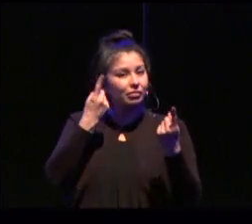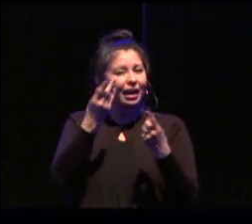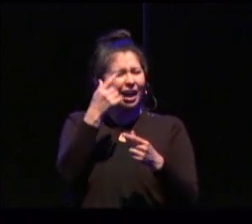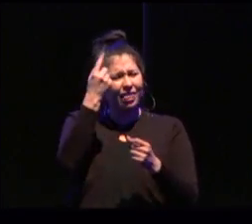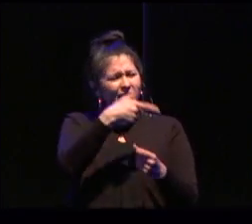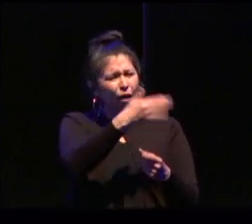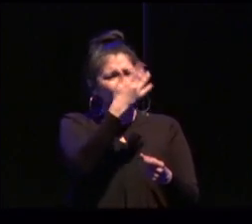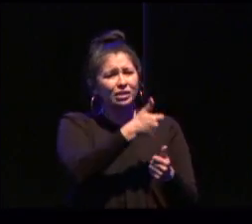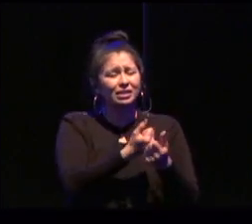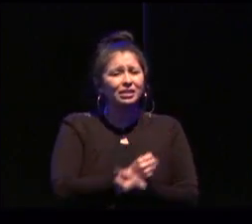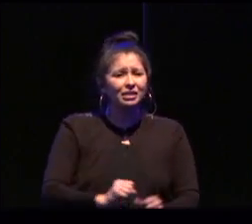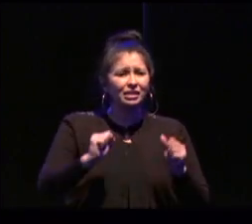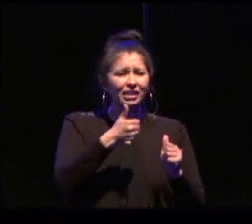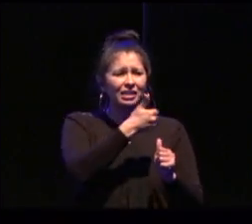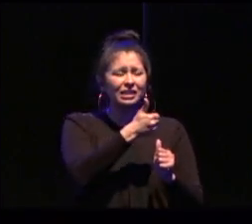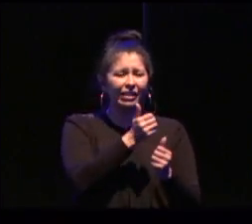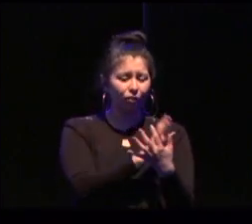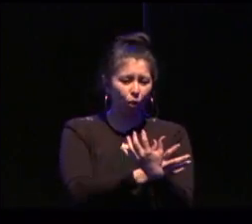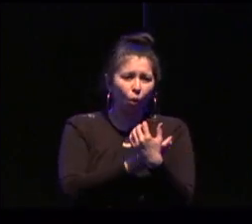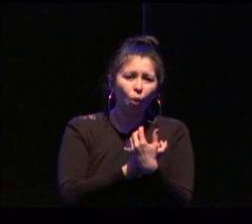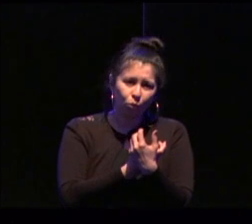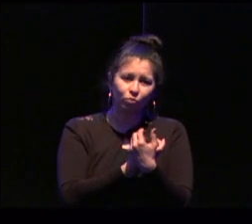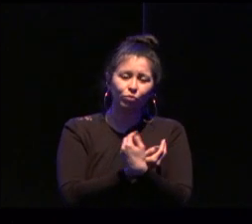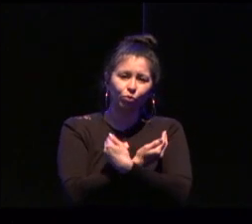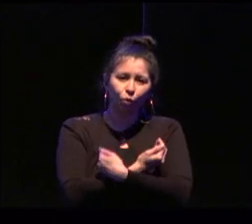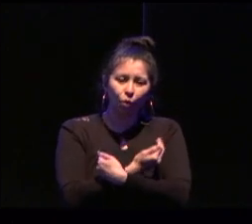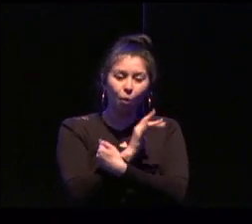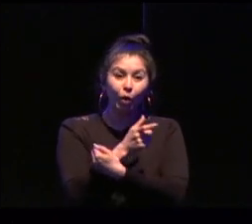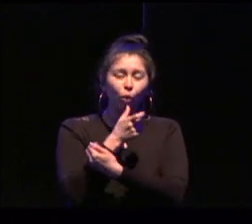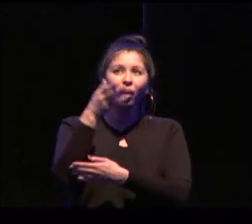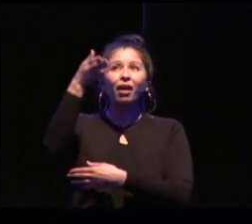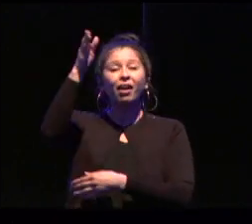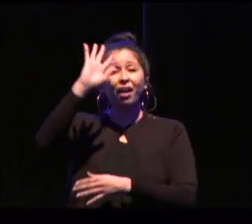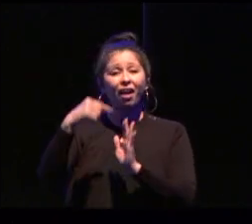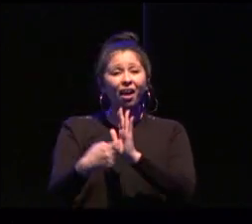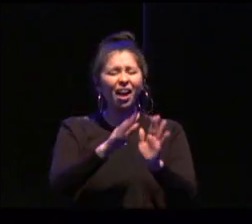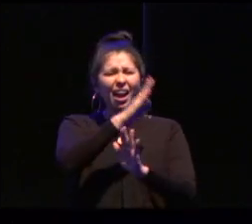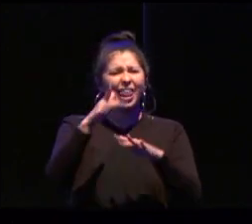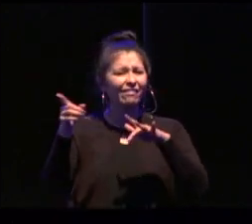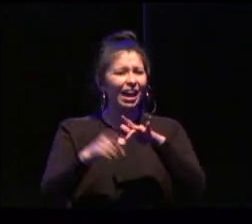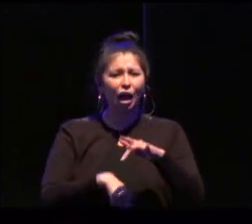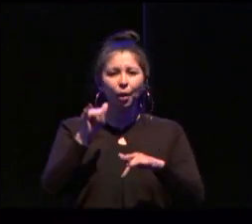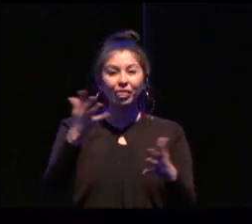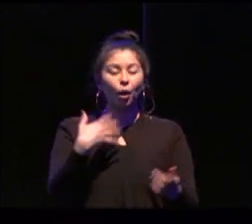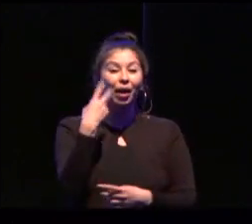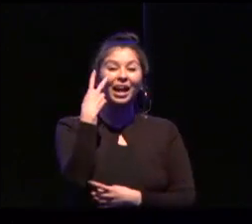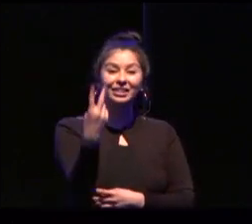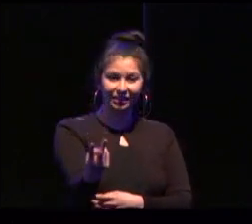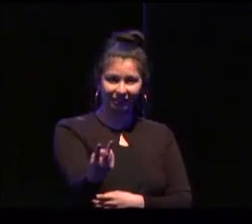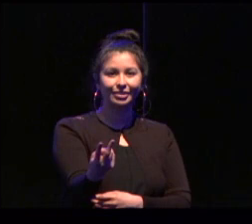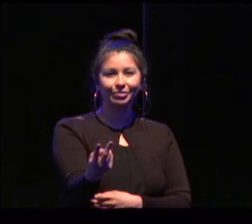safe as they are cradled by the presence that is never an absence. This is what I see.